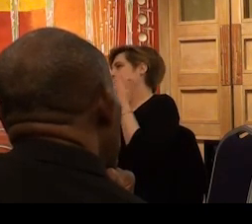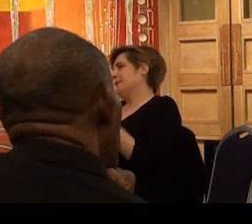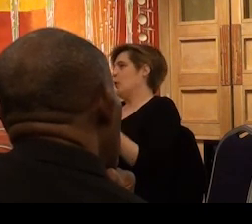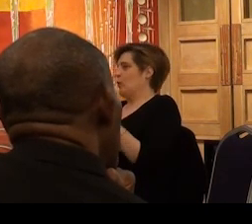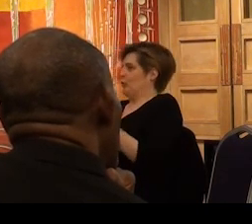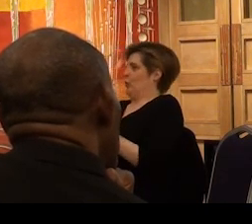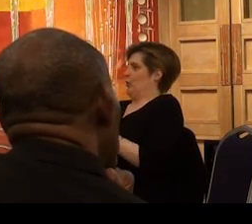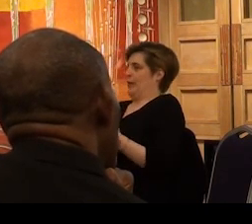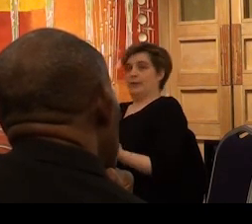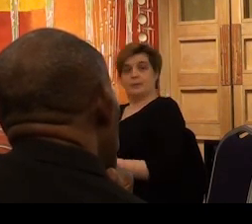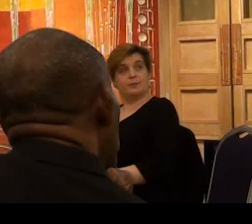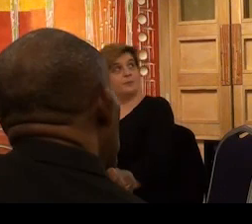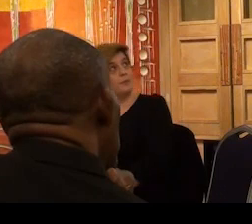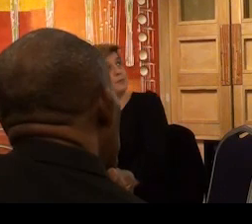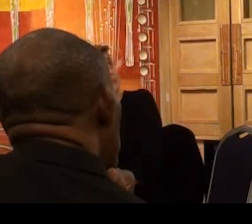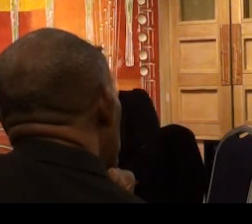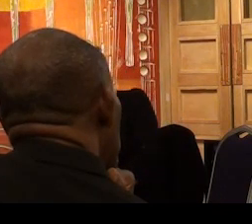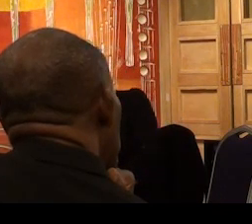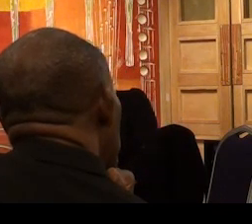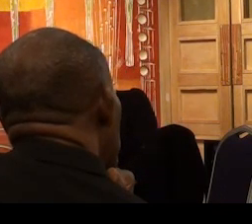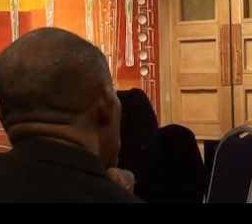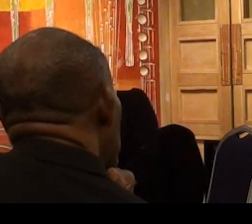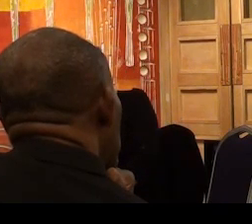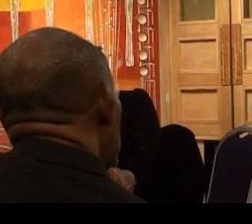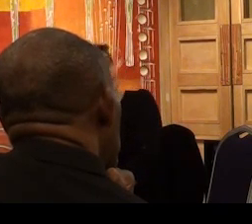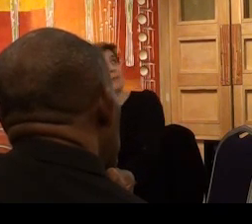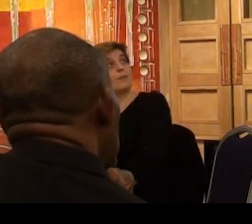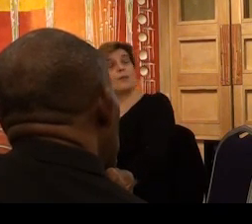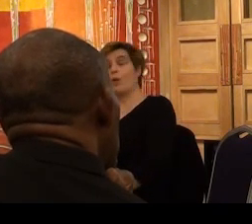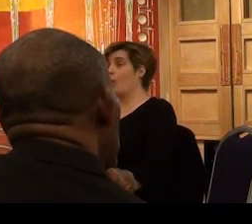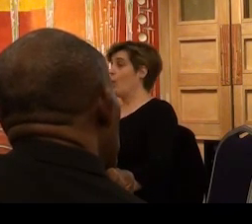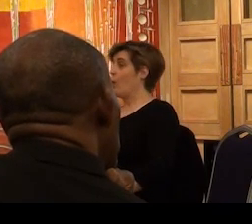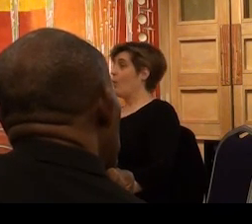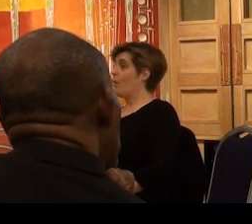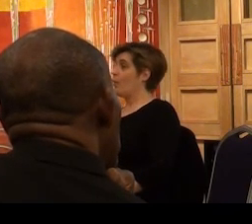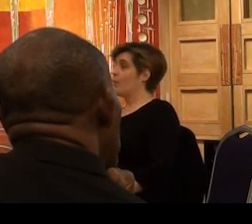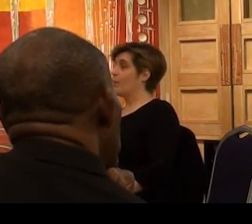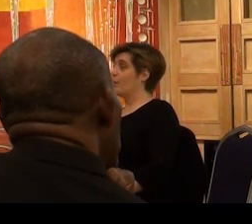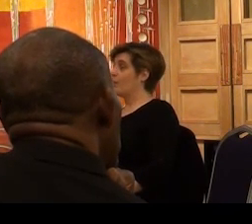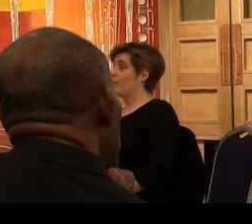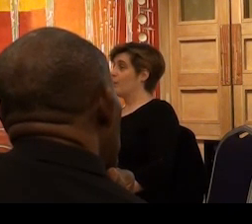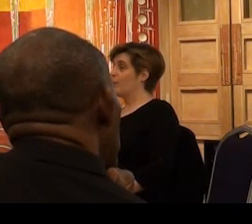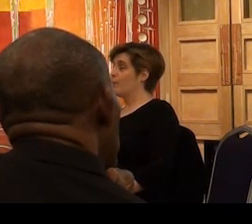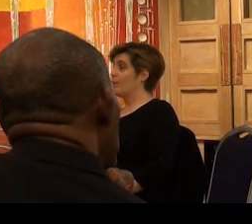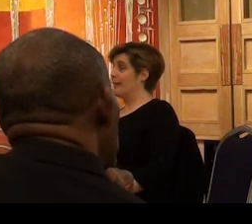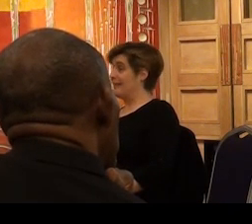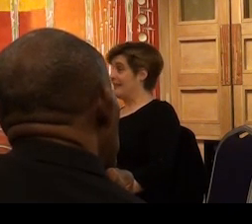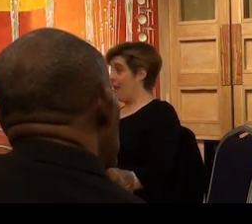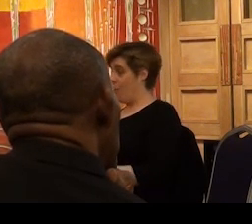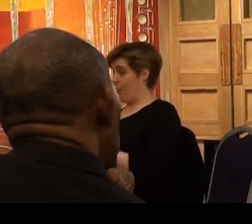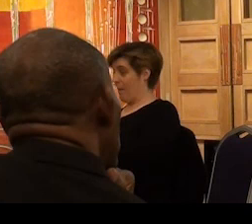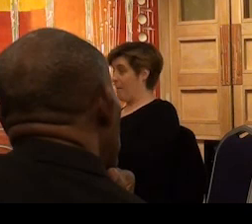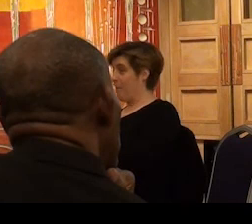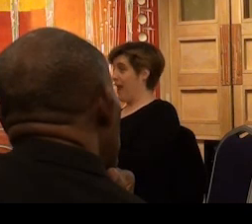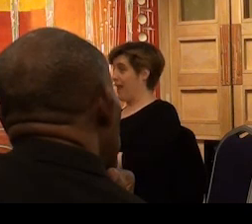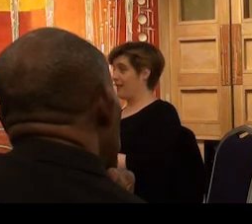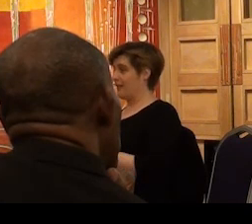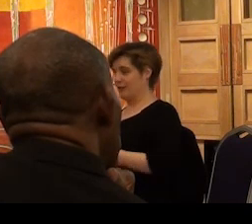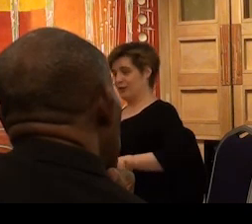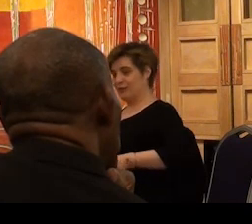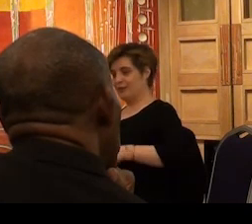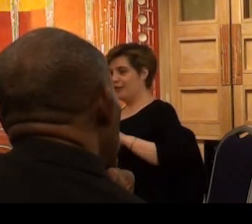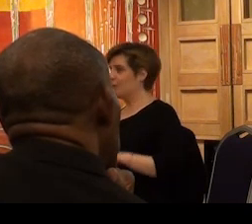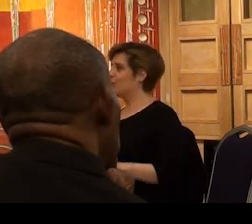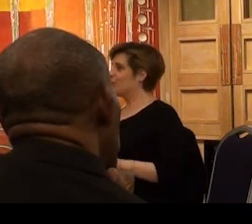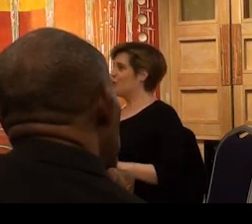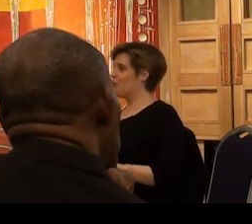young ladies in year 11. There was a big commotion the other day. I went down, thought what was happening. She made this chair sculpture. It's the most solid thing you've